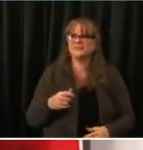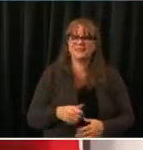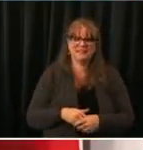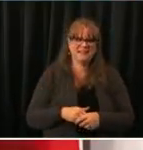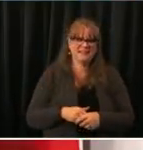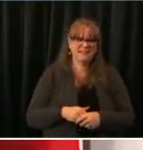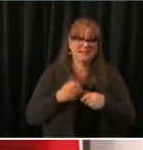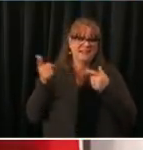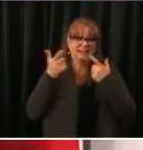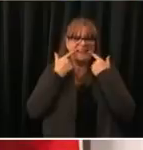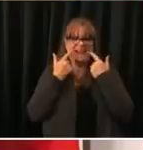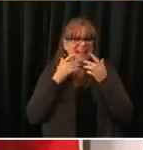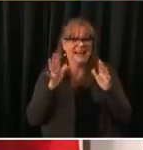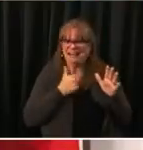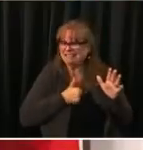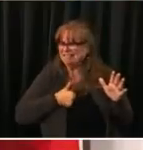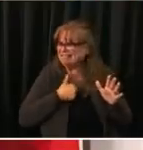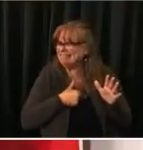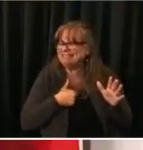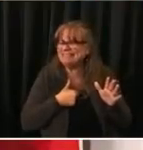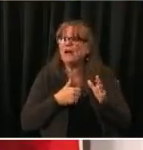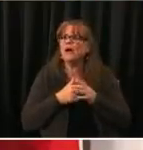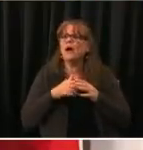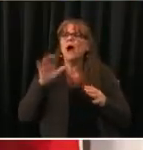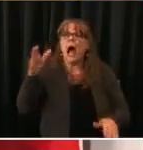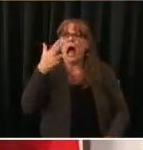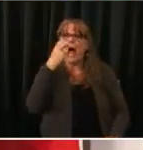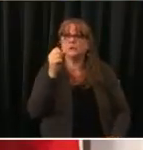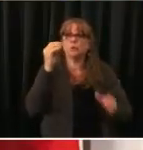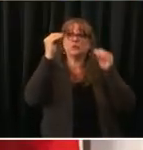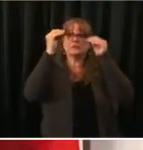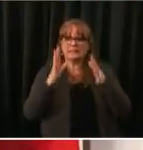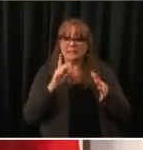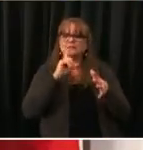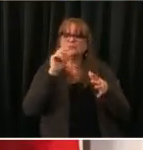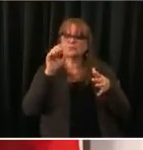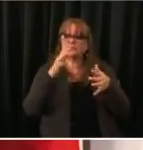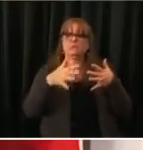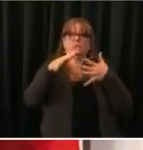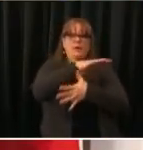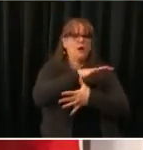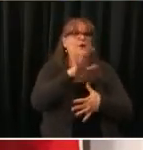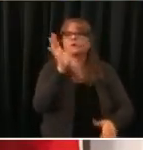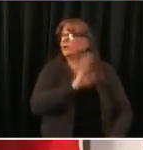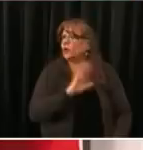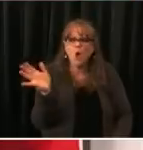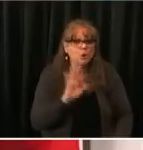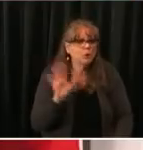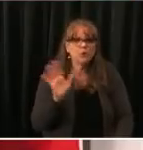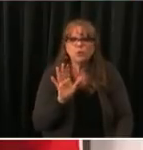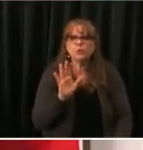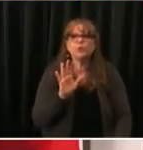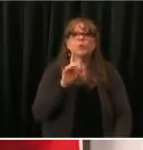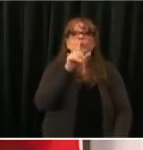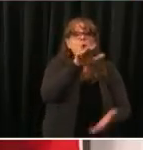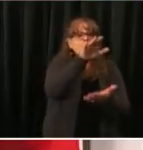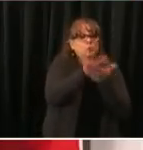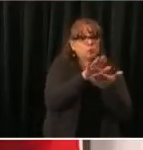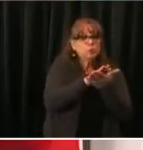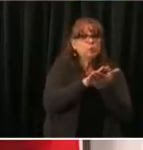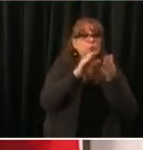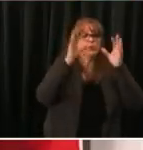I think we're okay. Okay, I thought high school teachers high school. prioritize. Yeah, no, it's all districts can decide how they want to do that. But given